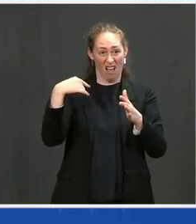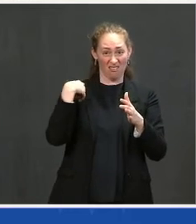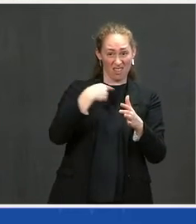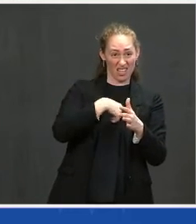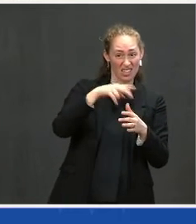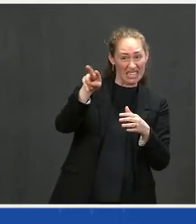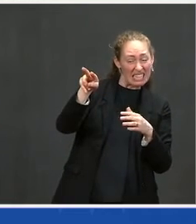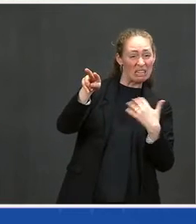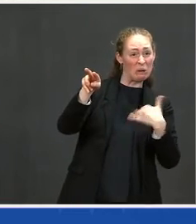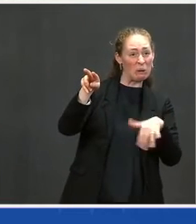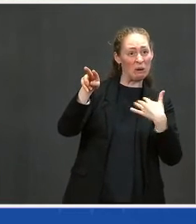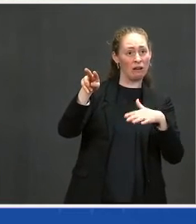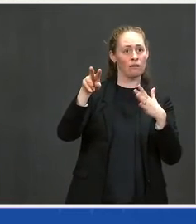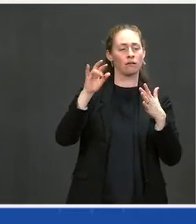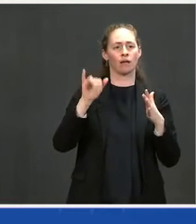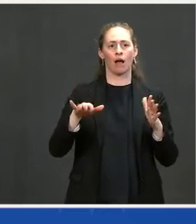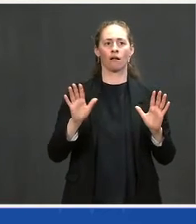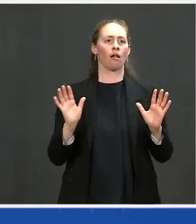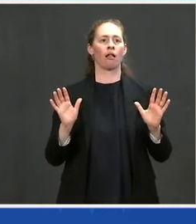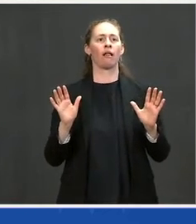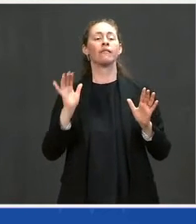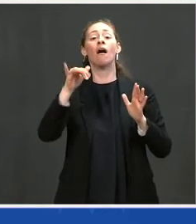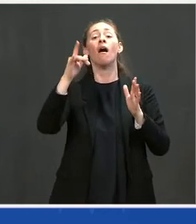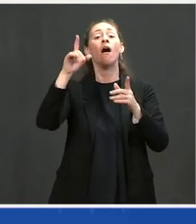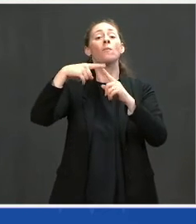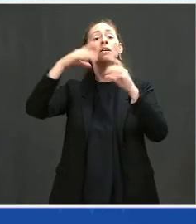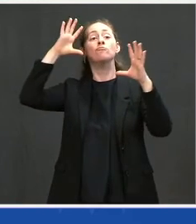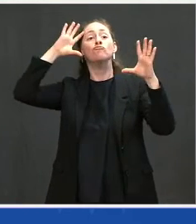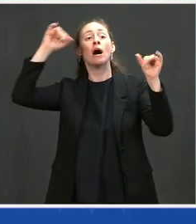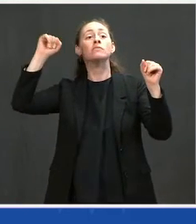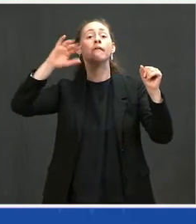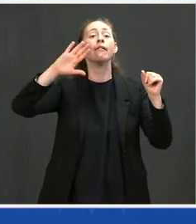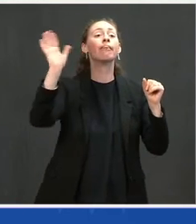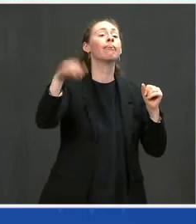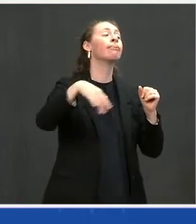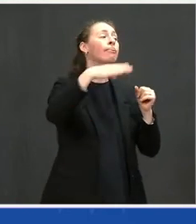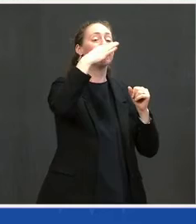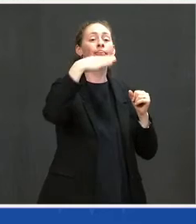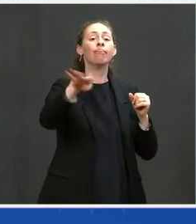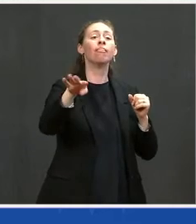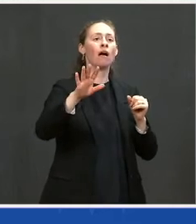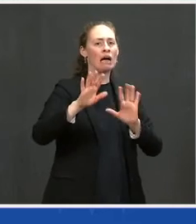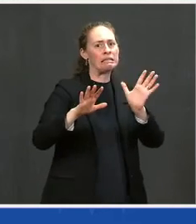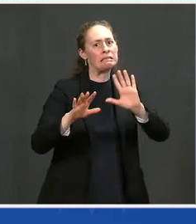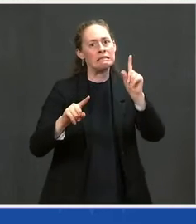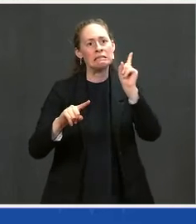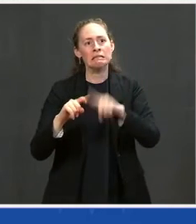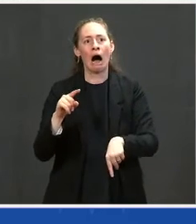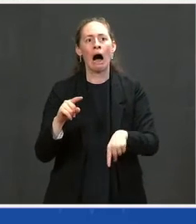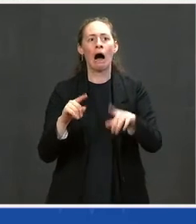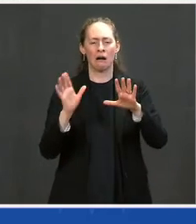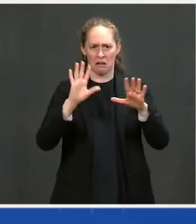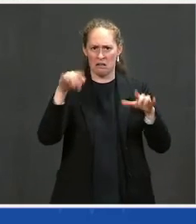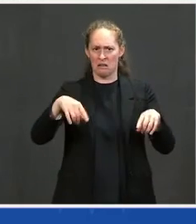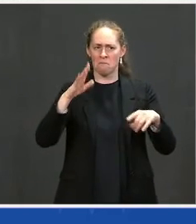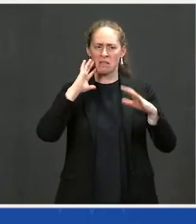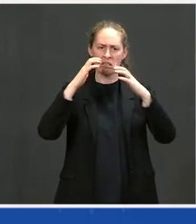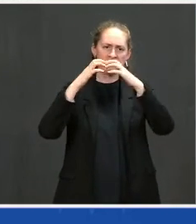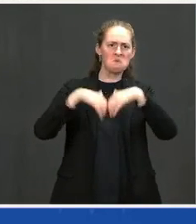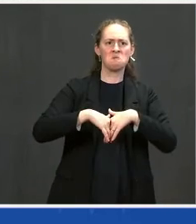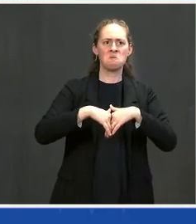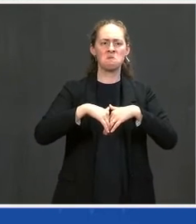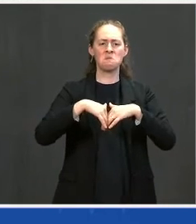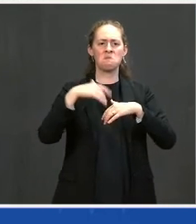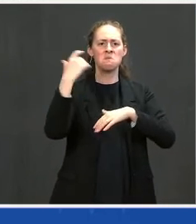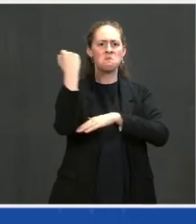president walks away from that, as the last one did, is the moment we begin to lose our legitimacy around the world. It's